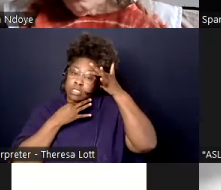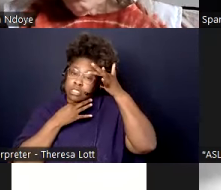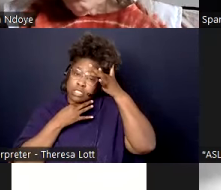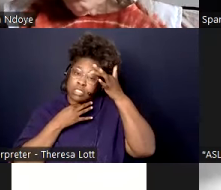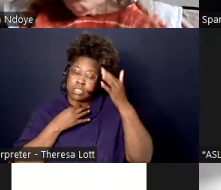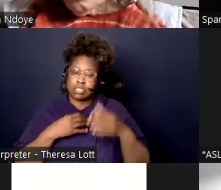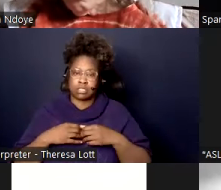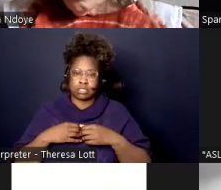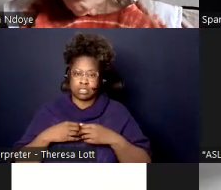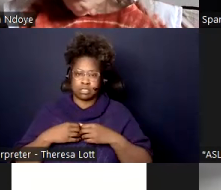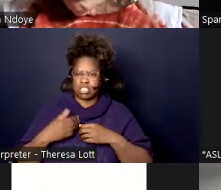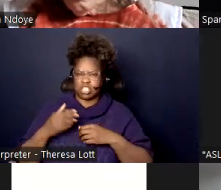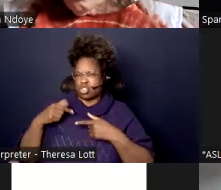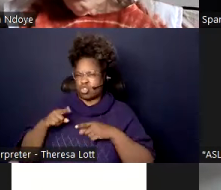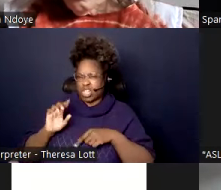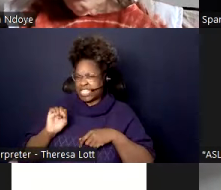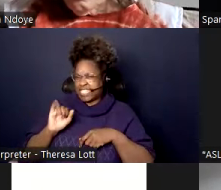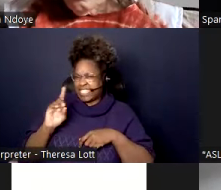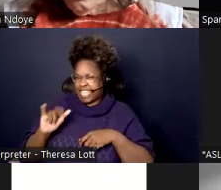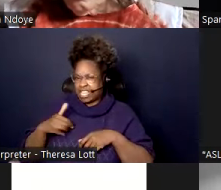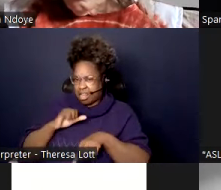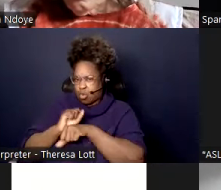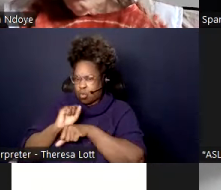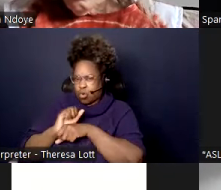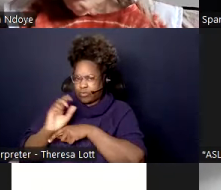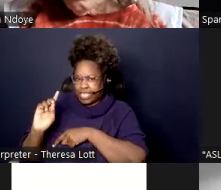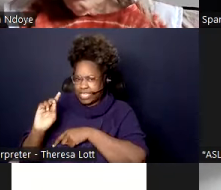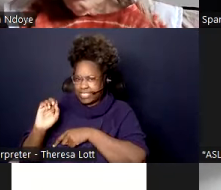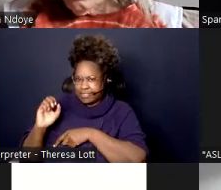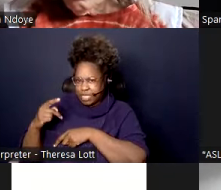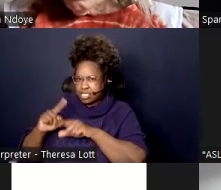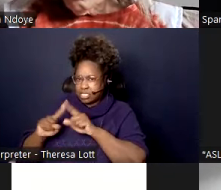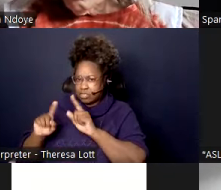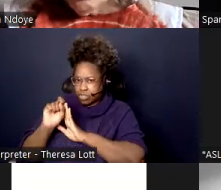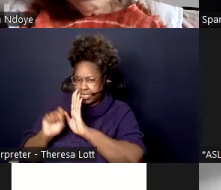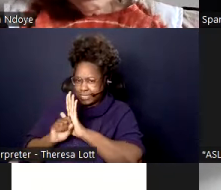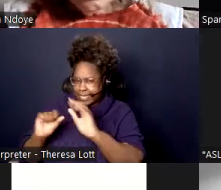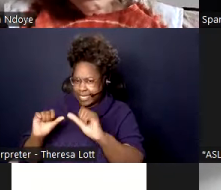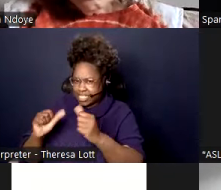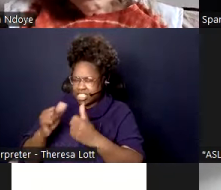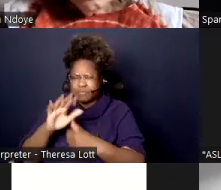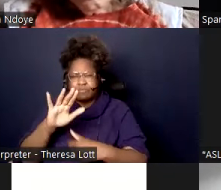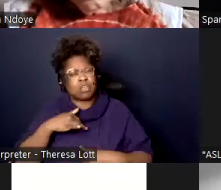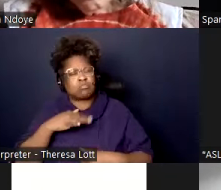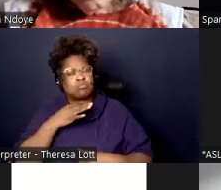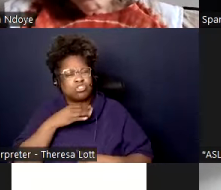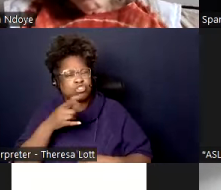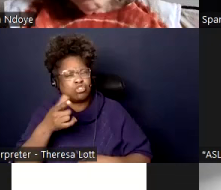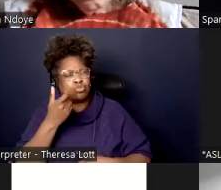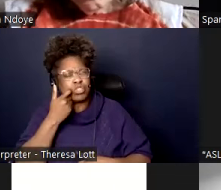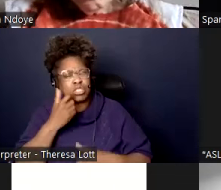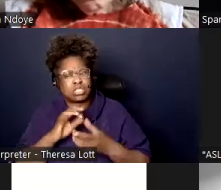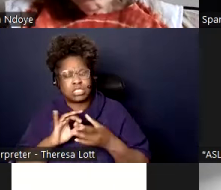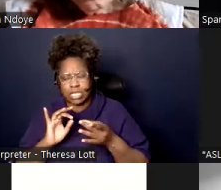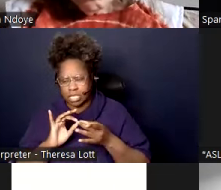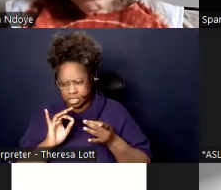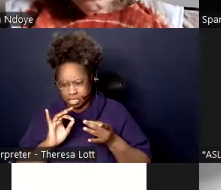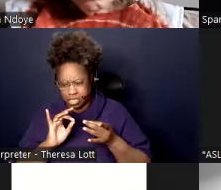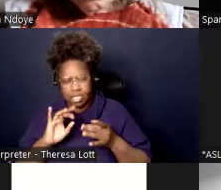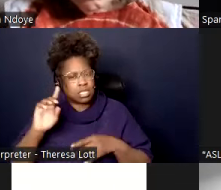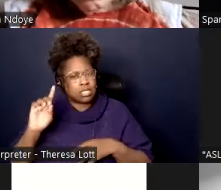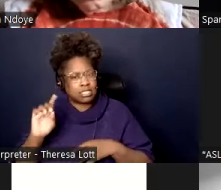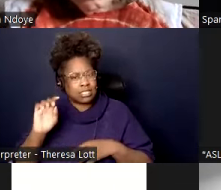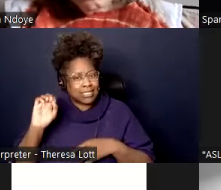DEP during Sandy. I was at another state agency, but I'm curious about the comment that you just made that